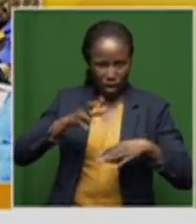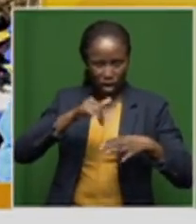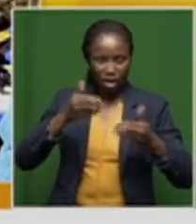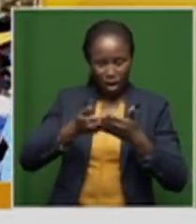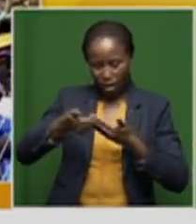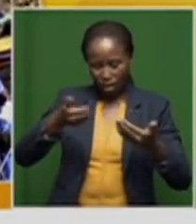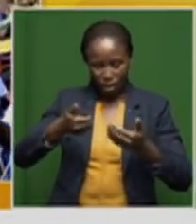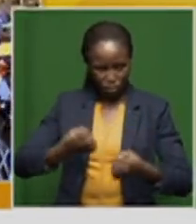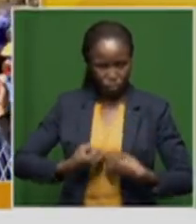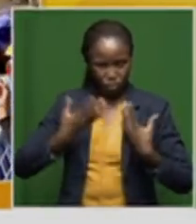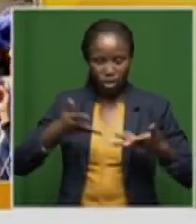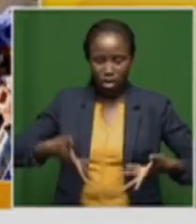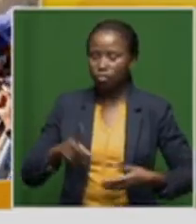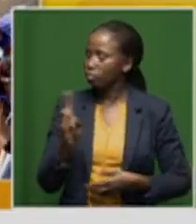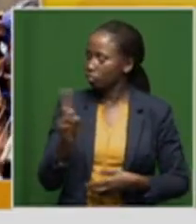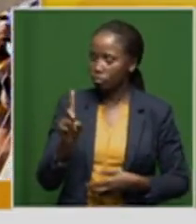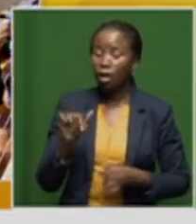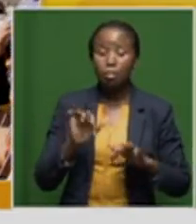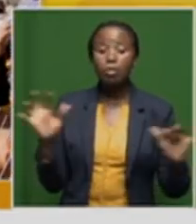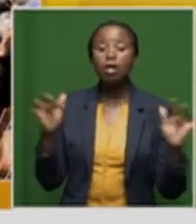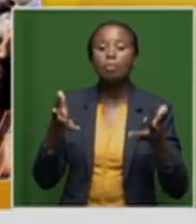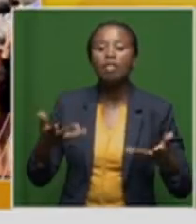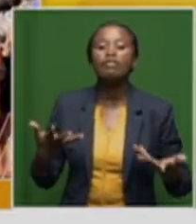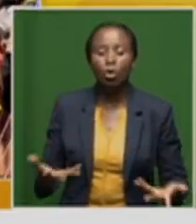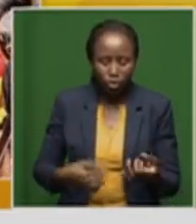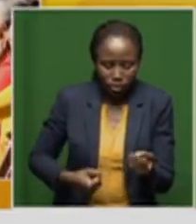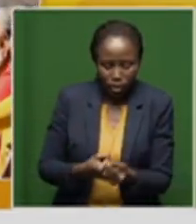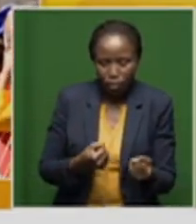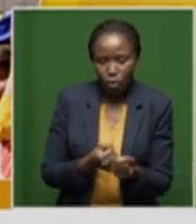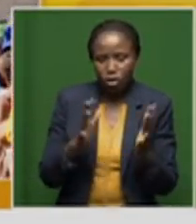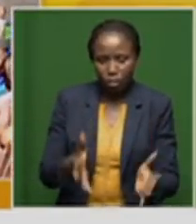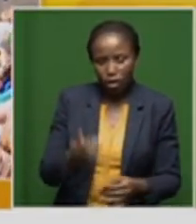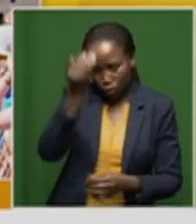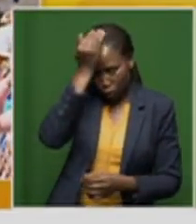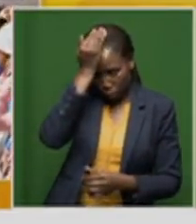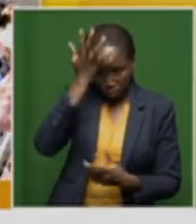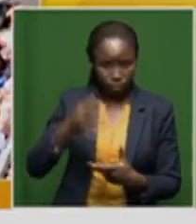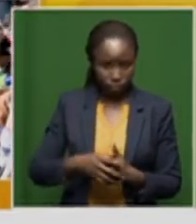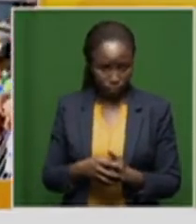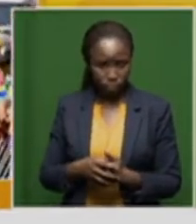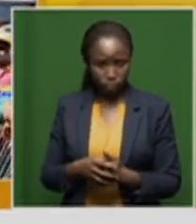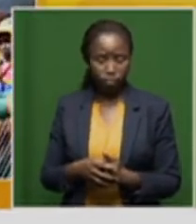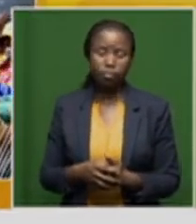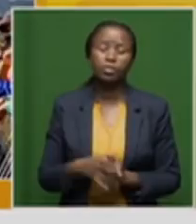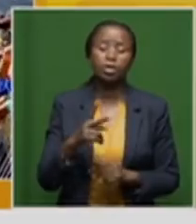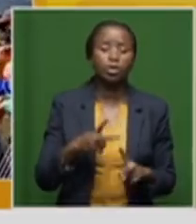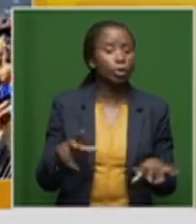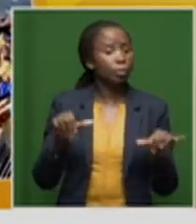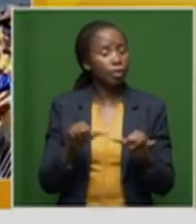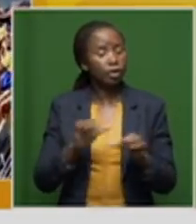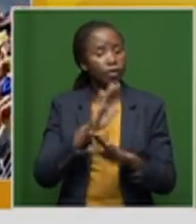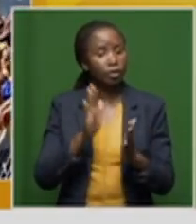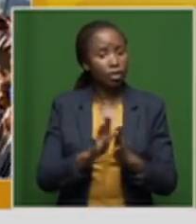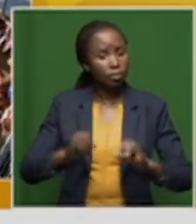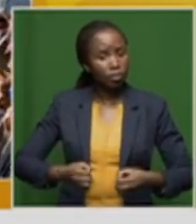their frustrations here. That those that are here must be here to support Jacob Zuma. And so the message as well, we